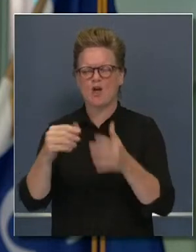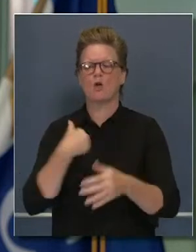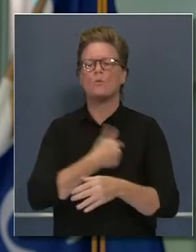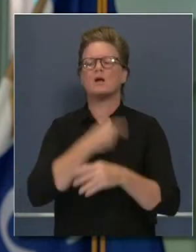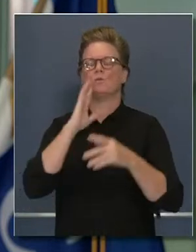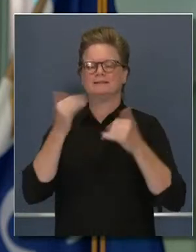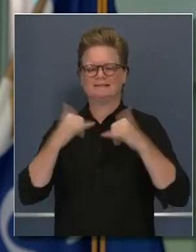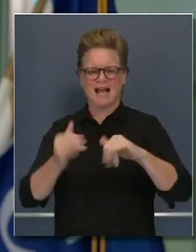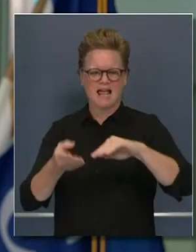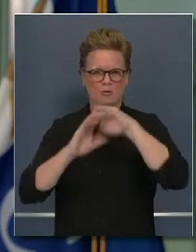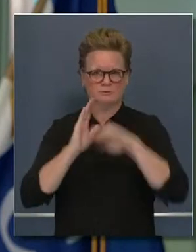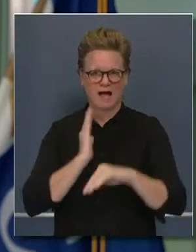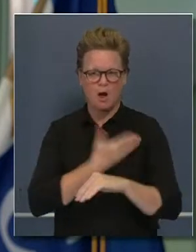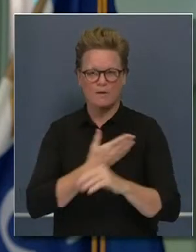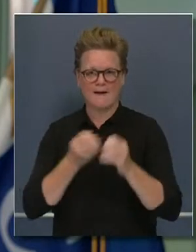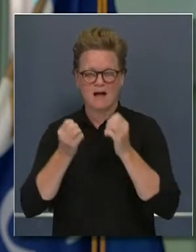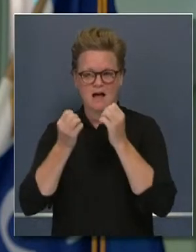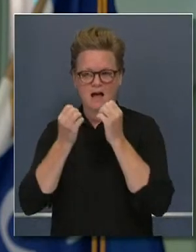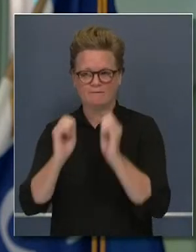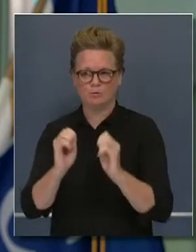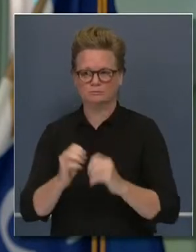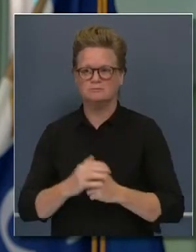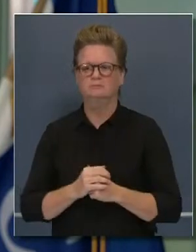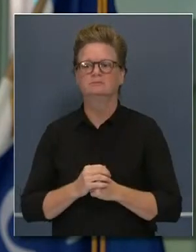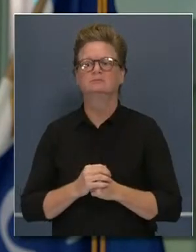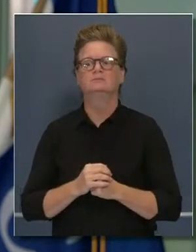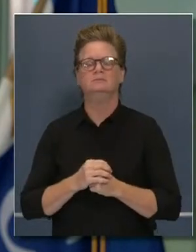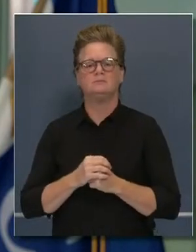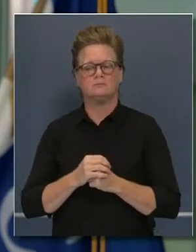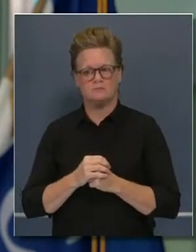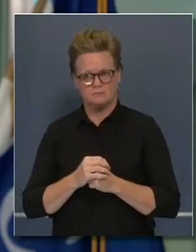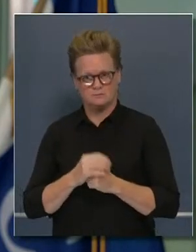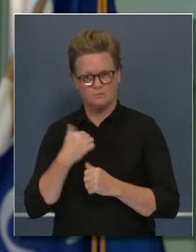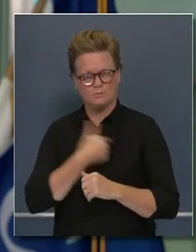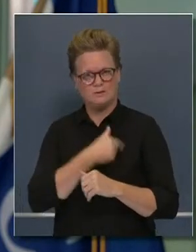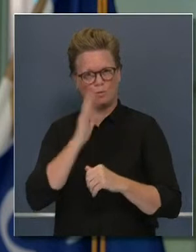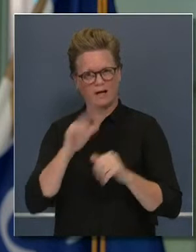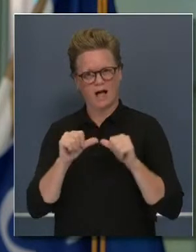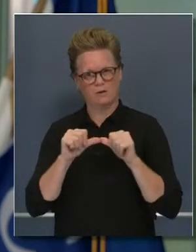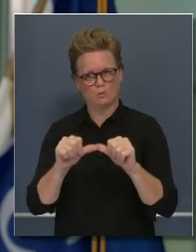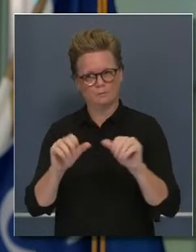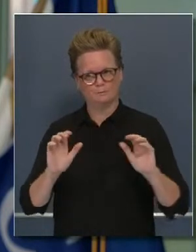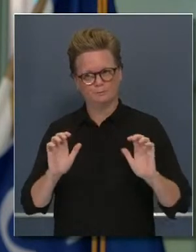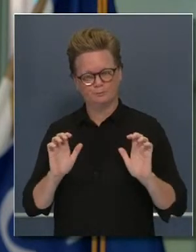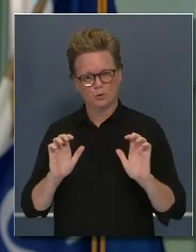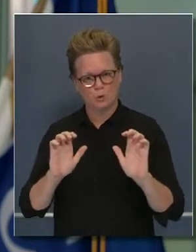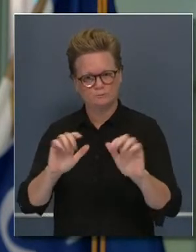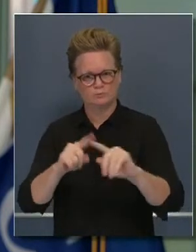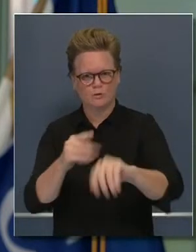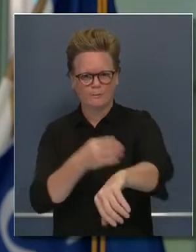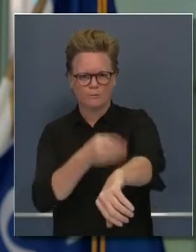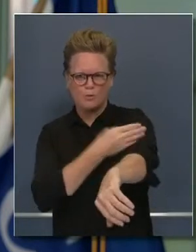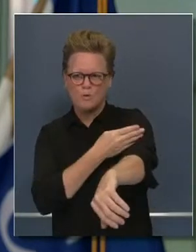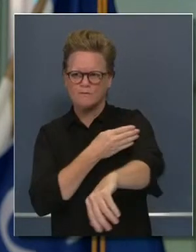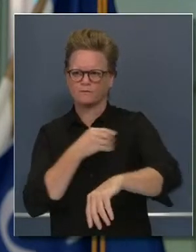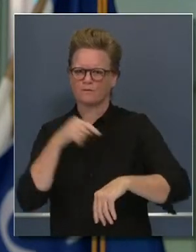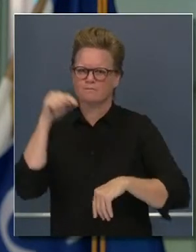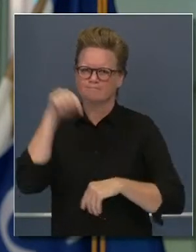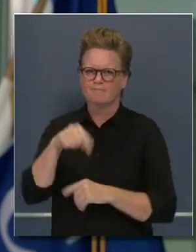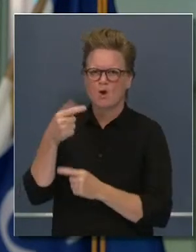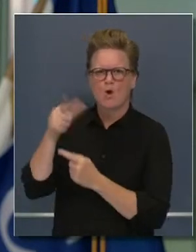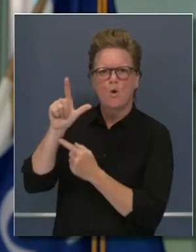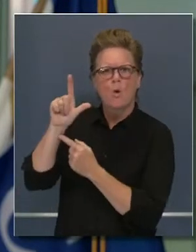And we believe success leaves clues, and the more we push in this space, the more partners will